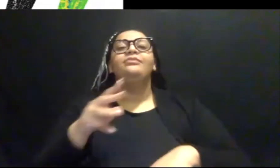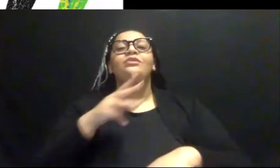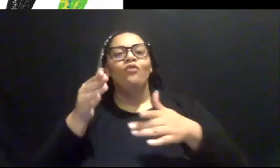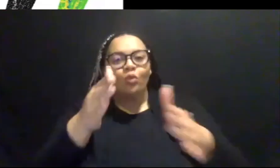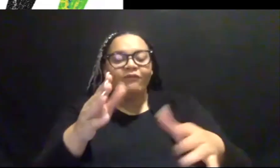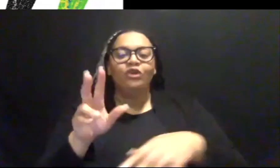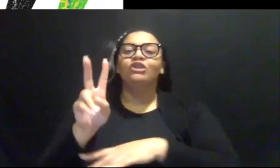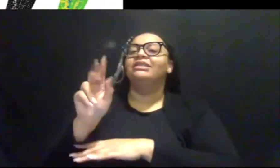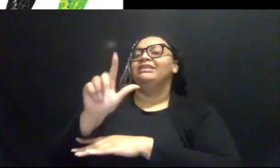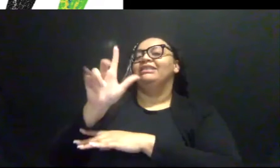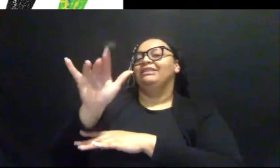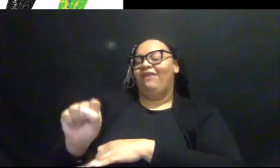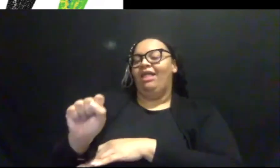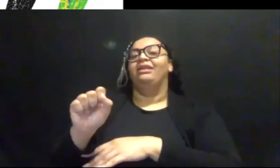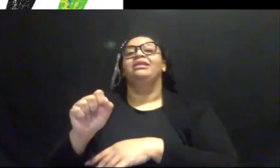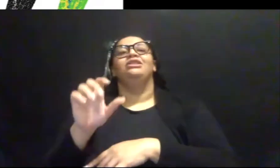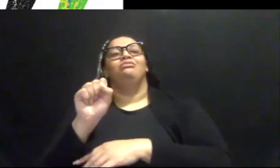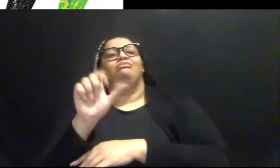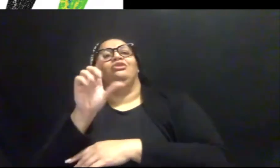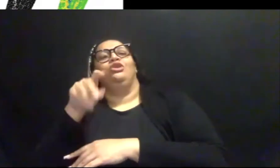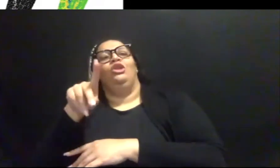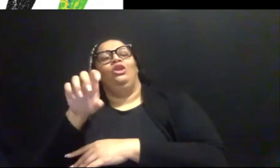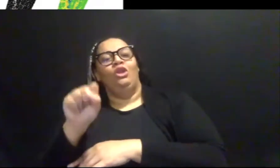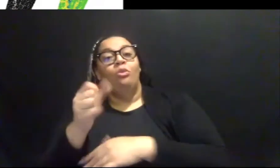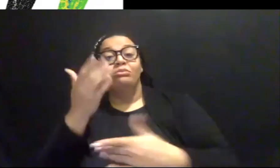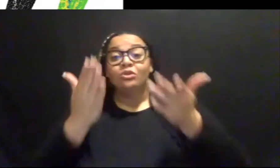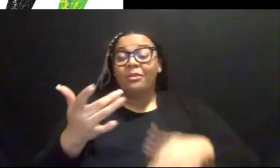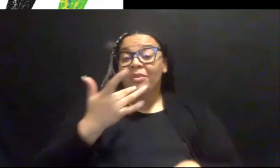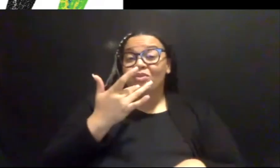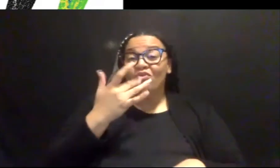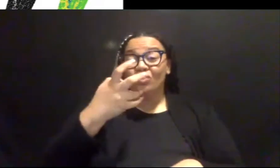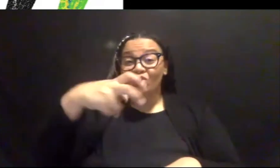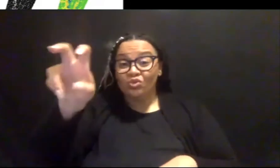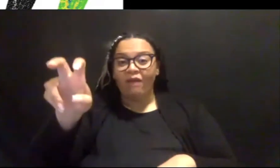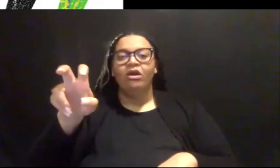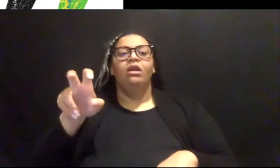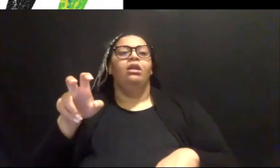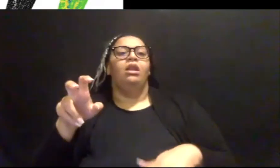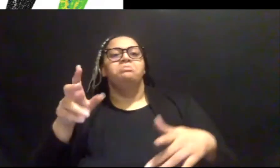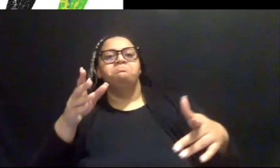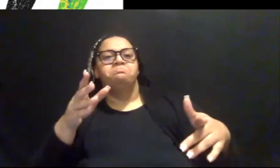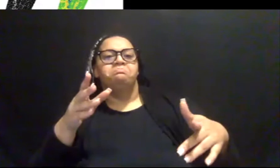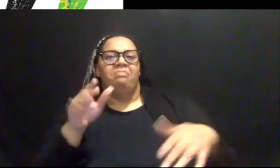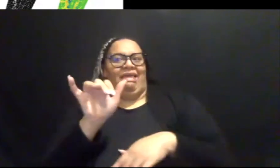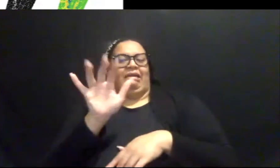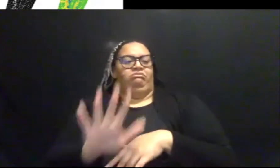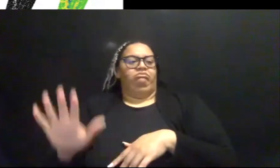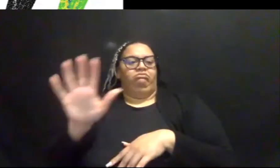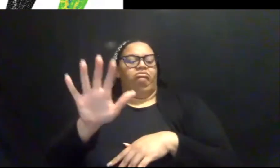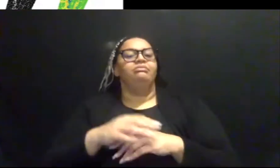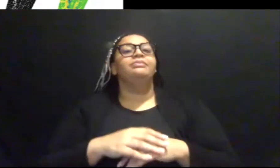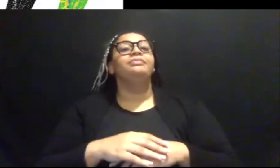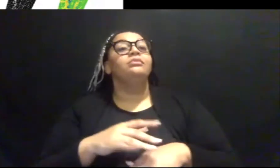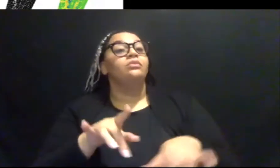and slopes. So maybe they're preferring to travel along ridge lines or something. And then we also decided to